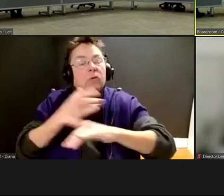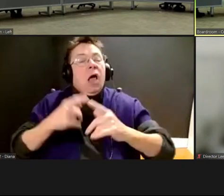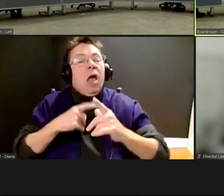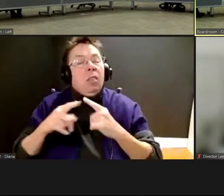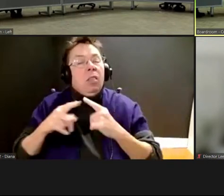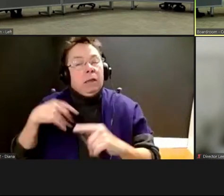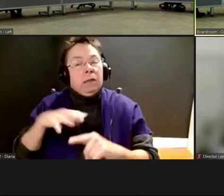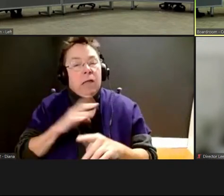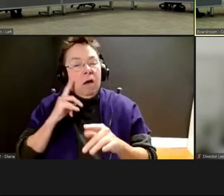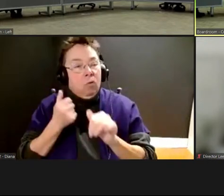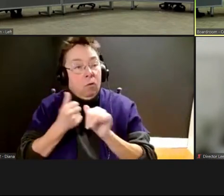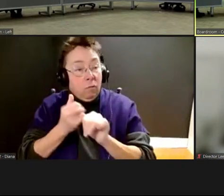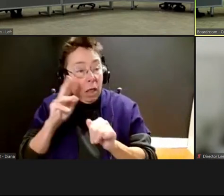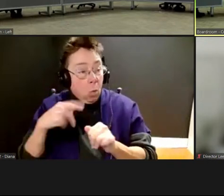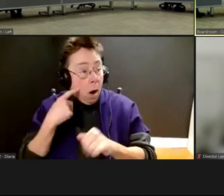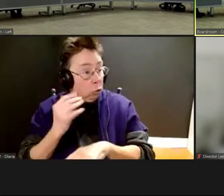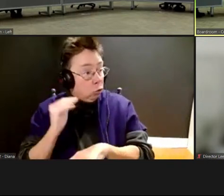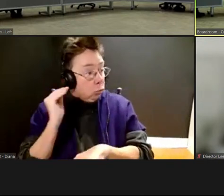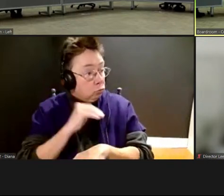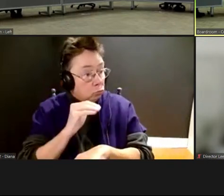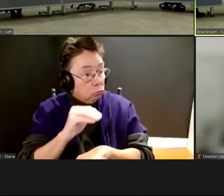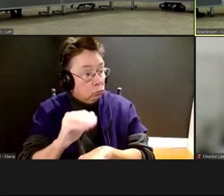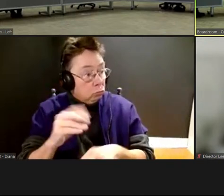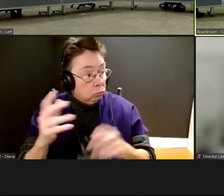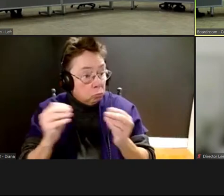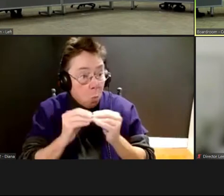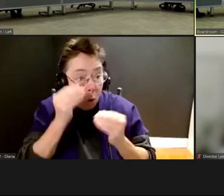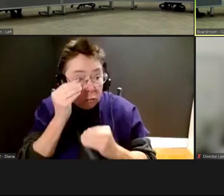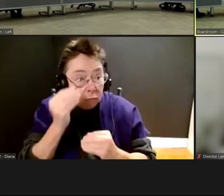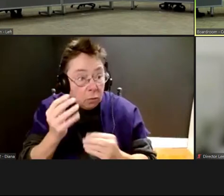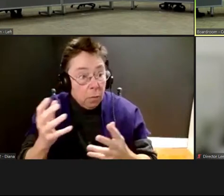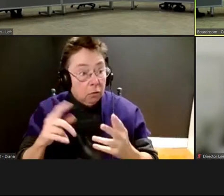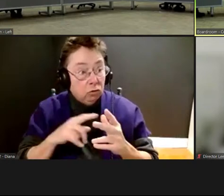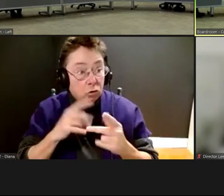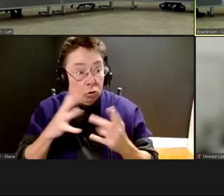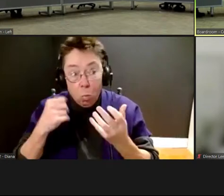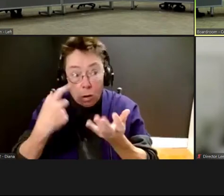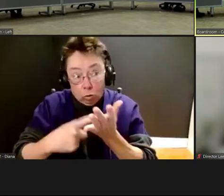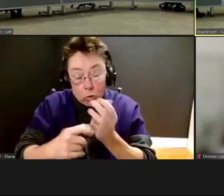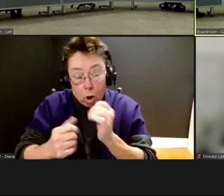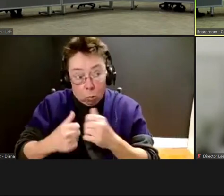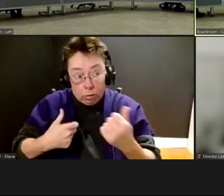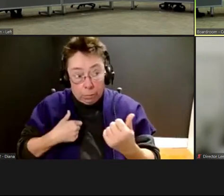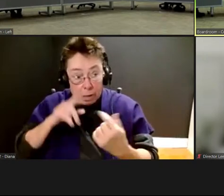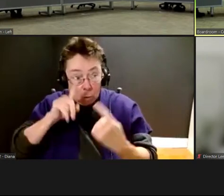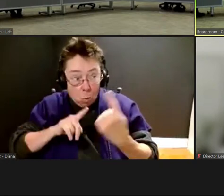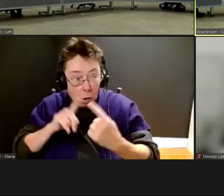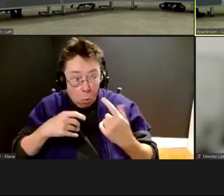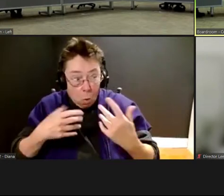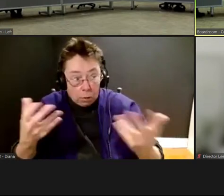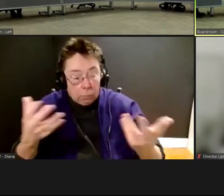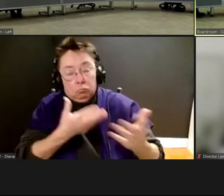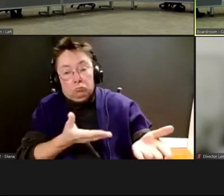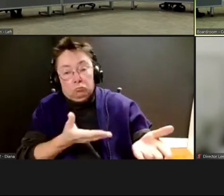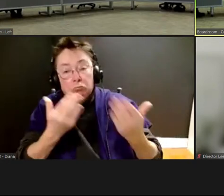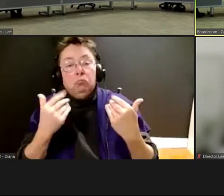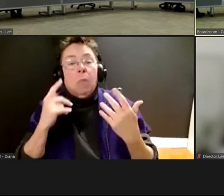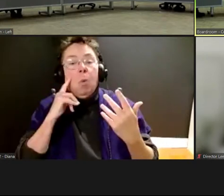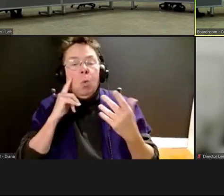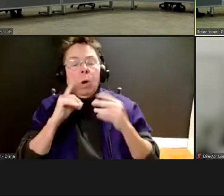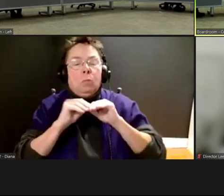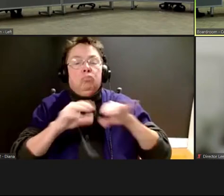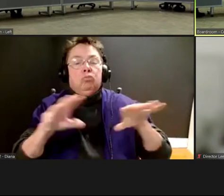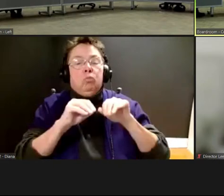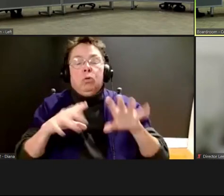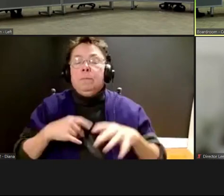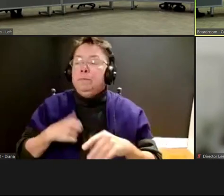to see if they have any questions, need any additional information, or want to talk to me directly about any of the issues that we are dealing with.